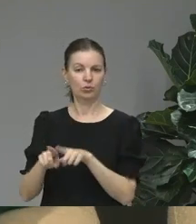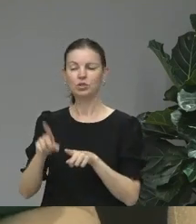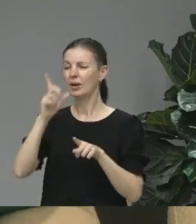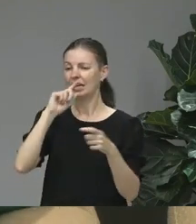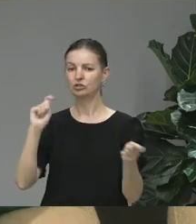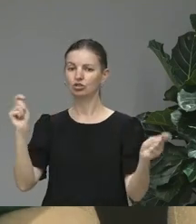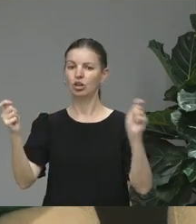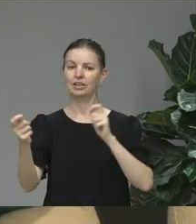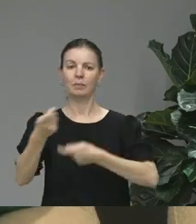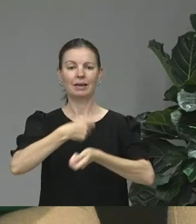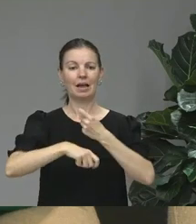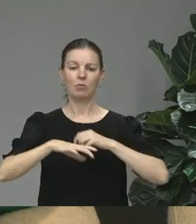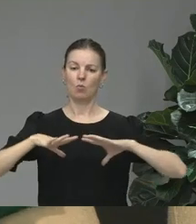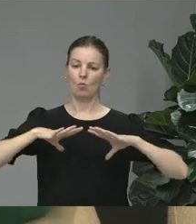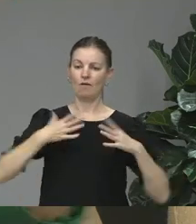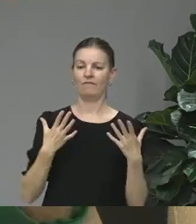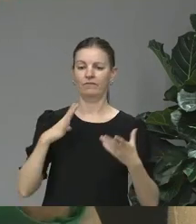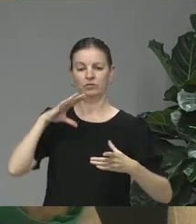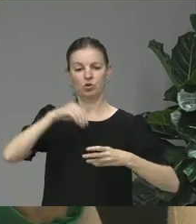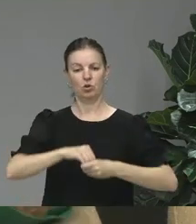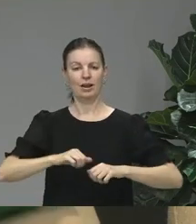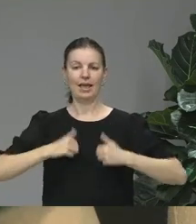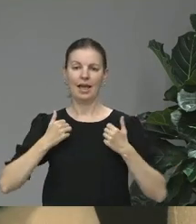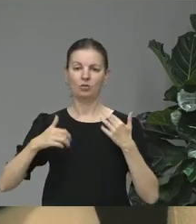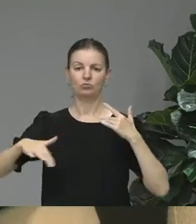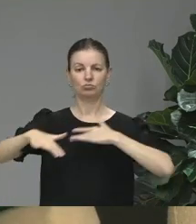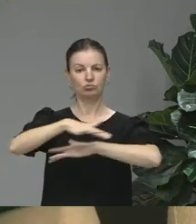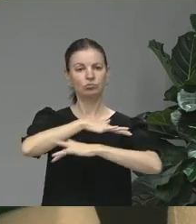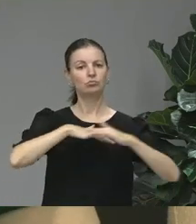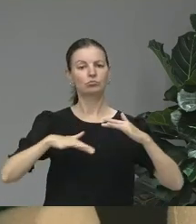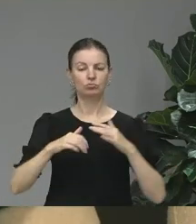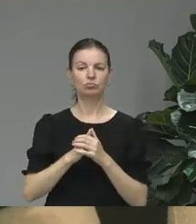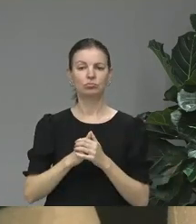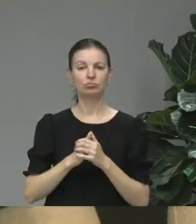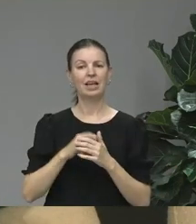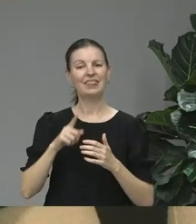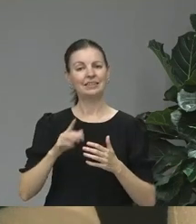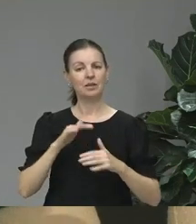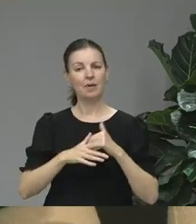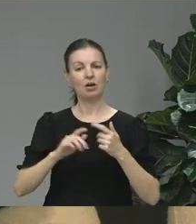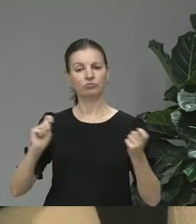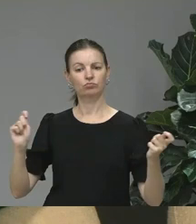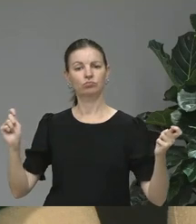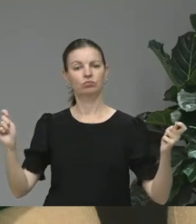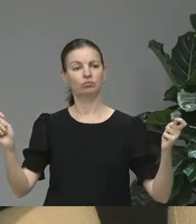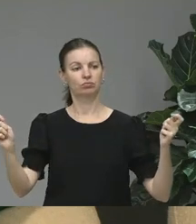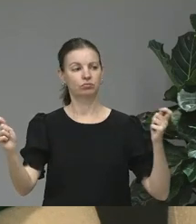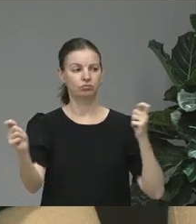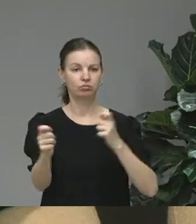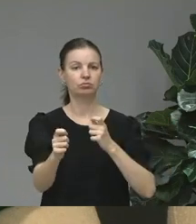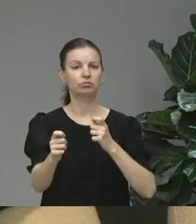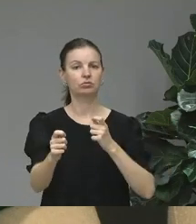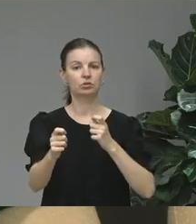of the national psyche of decision making. This is a long haul project. Law reform is something with a